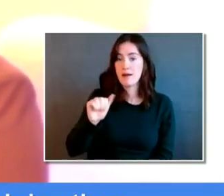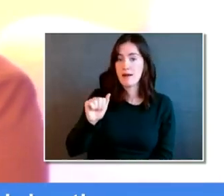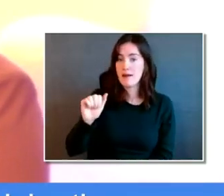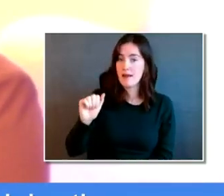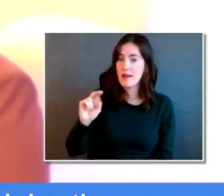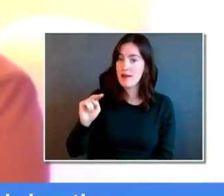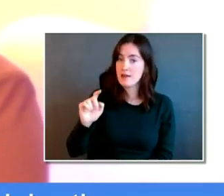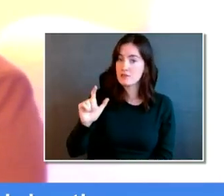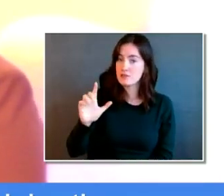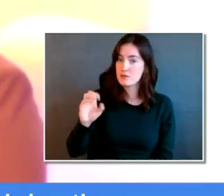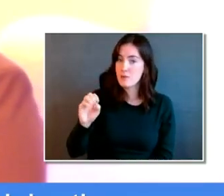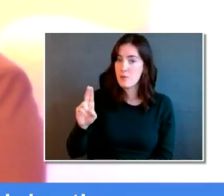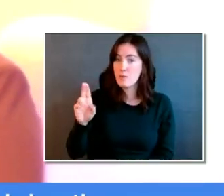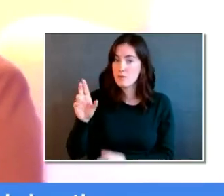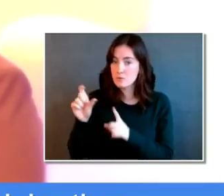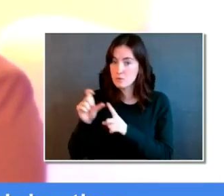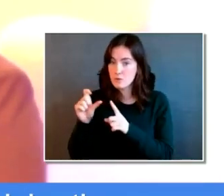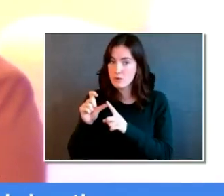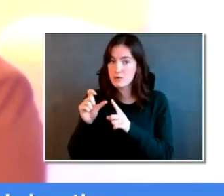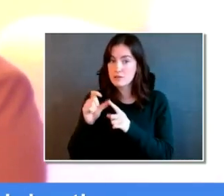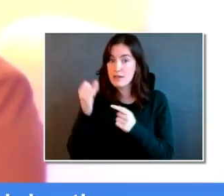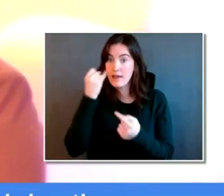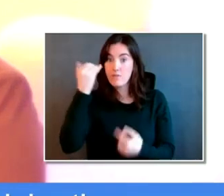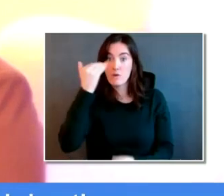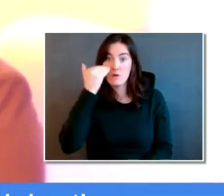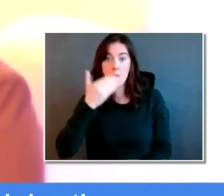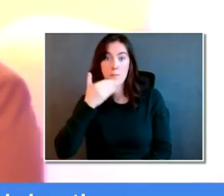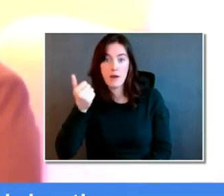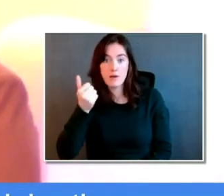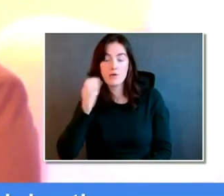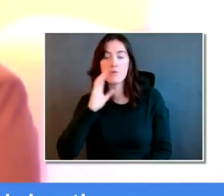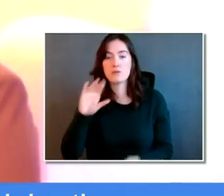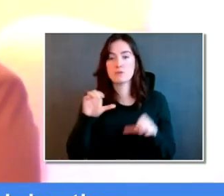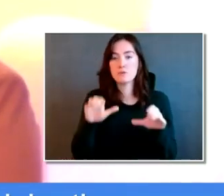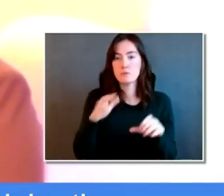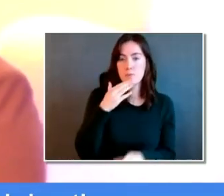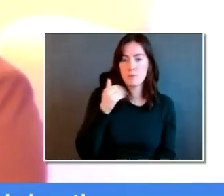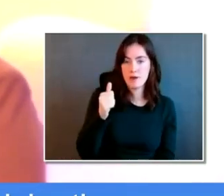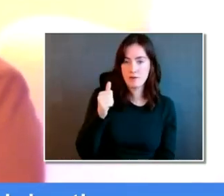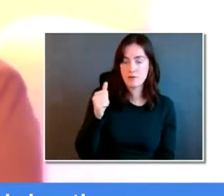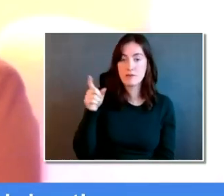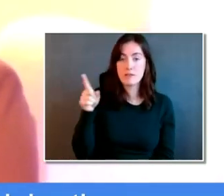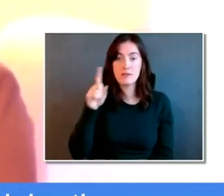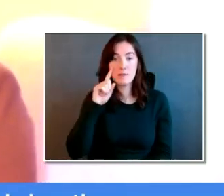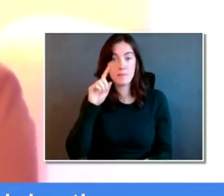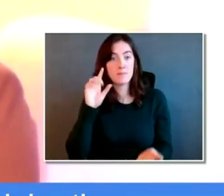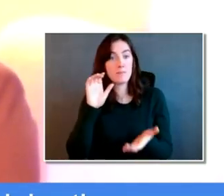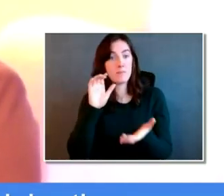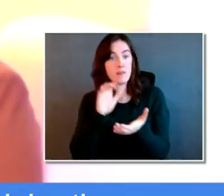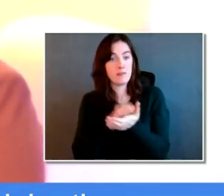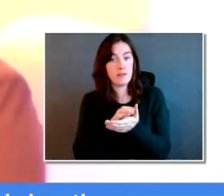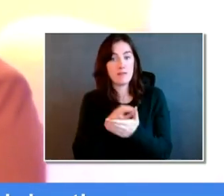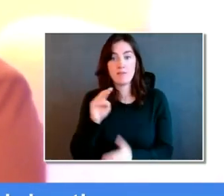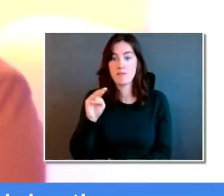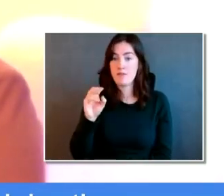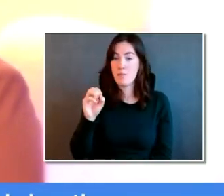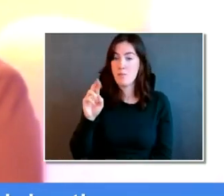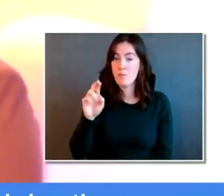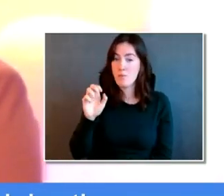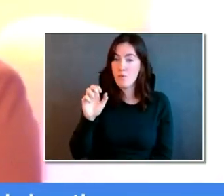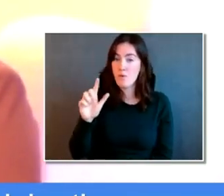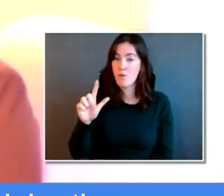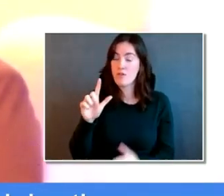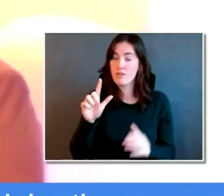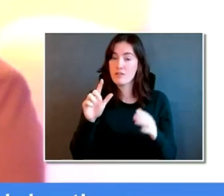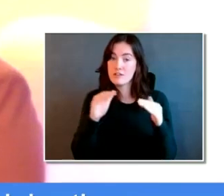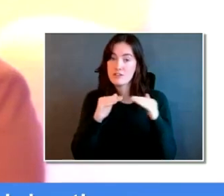better. And he reminds us that the arc of moral justice is long, but that it bends towards justice. It's